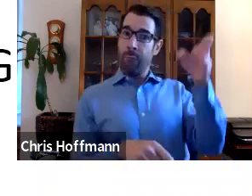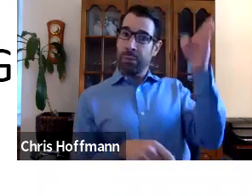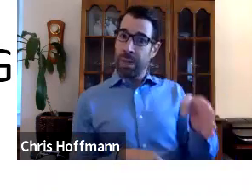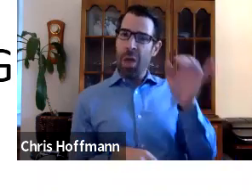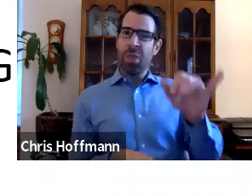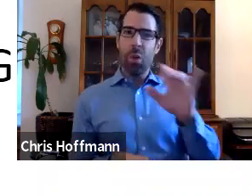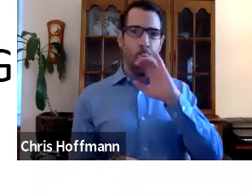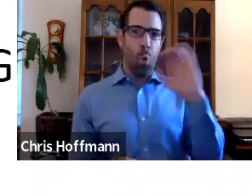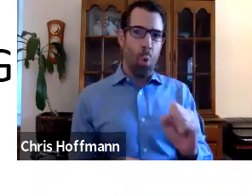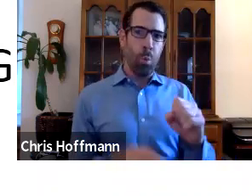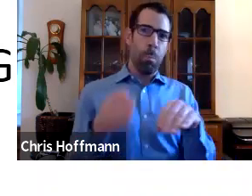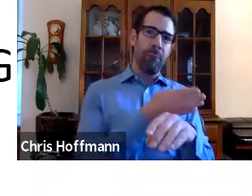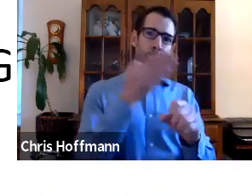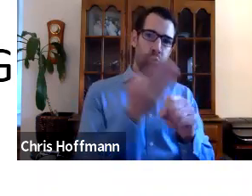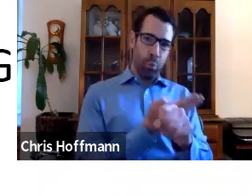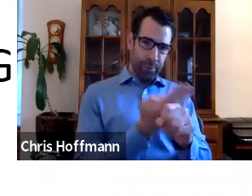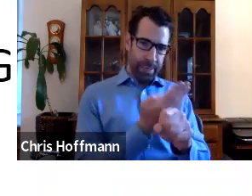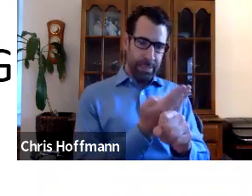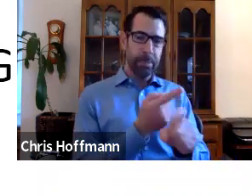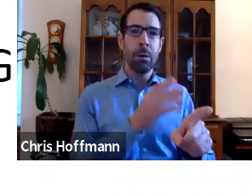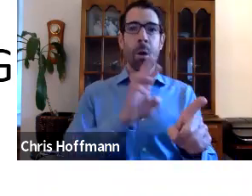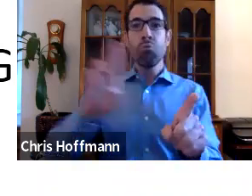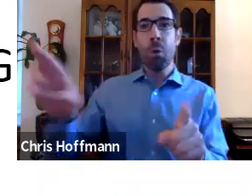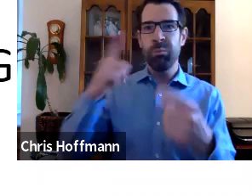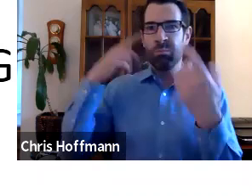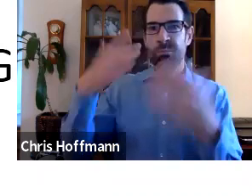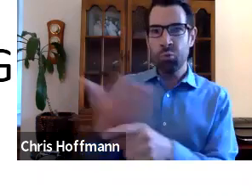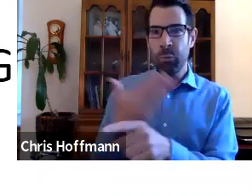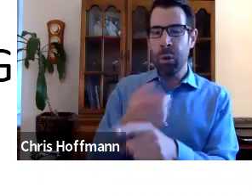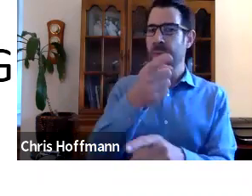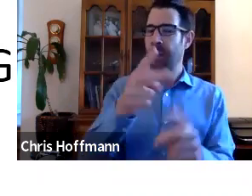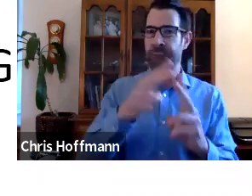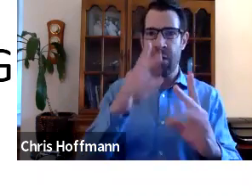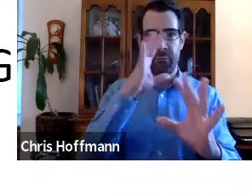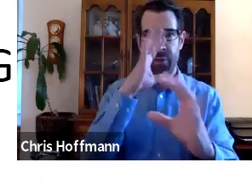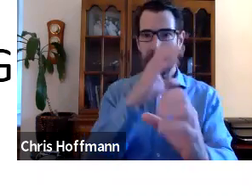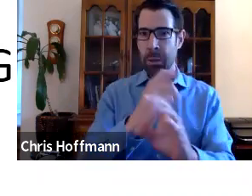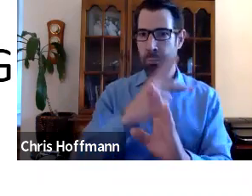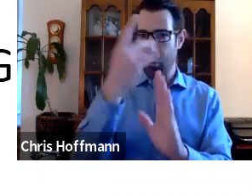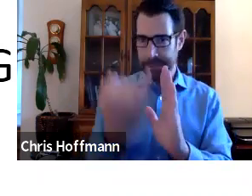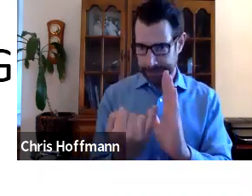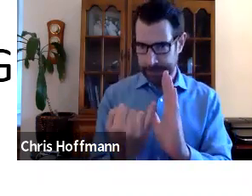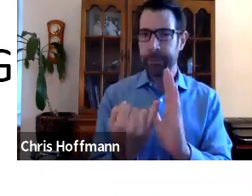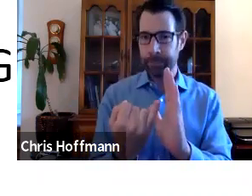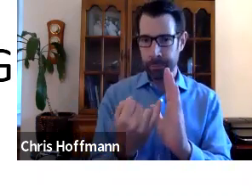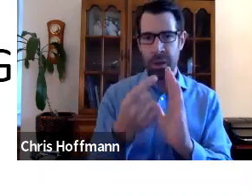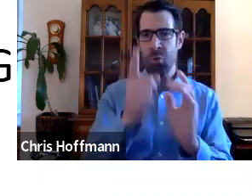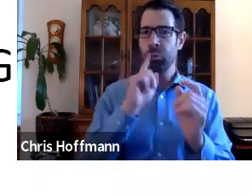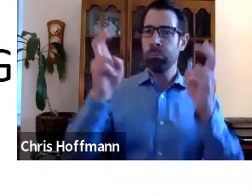So these slides reflect, on the left-hand side, you'll see the space before the renovation and the same